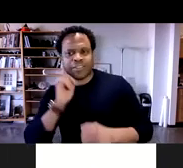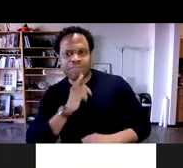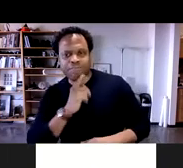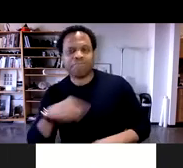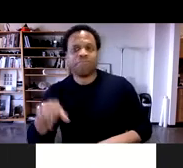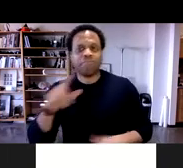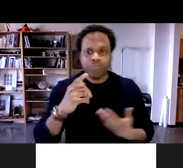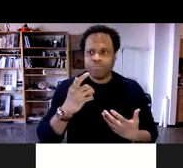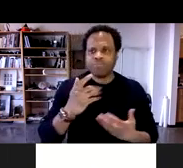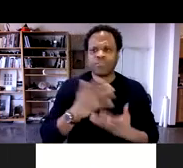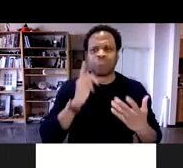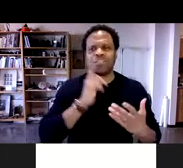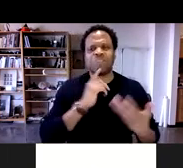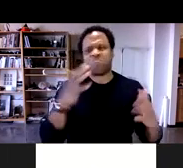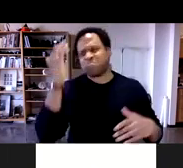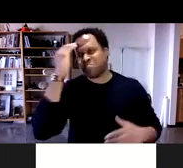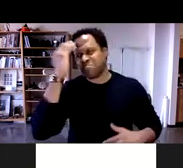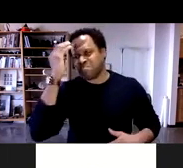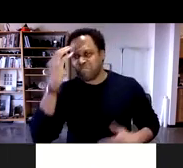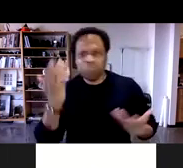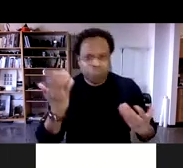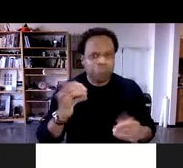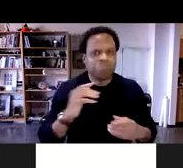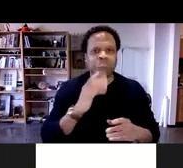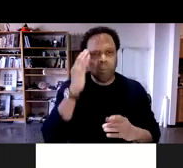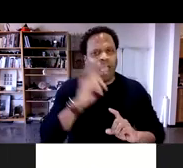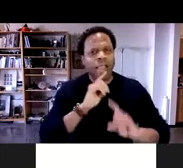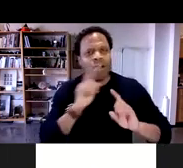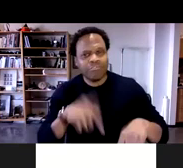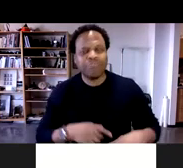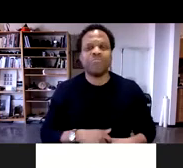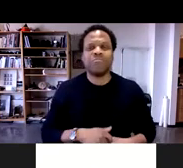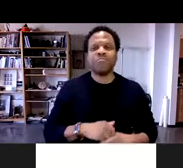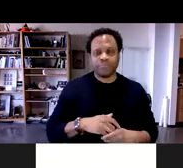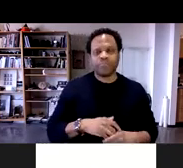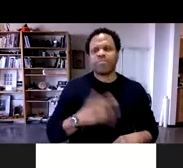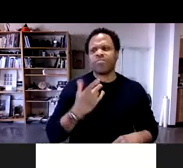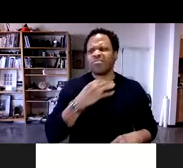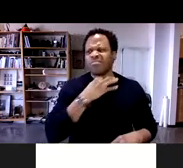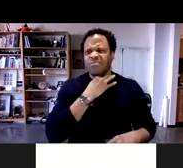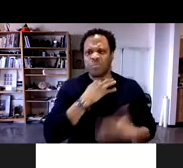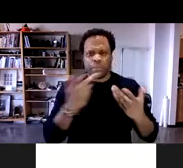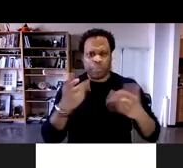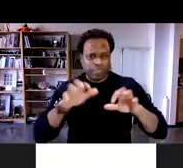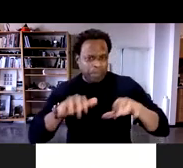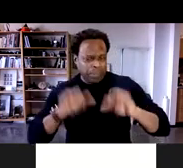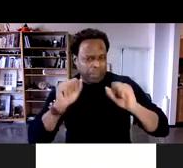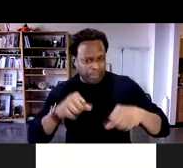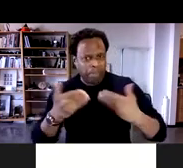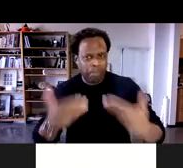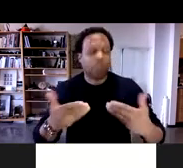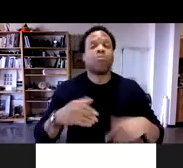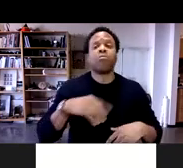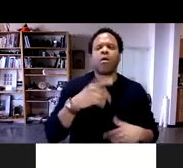So I know some of you are hearing people and some are deaf. It's a mix. And some of you will already know